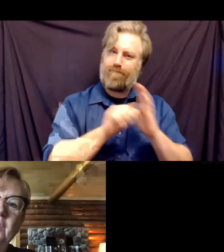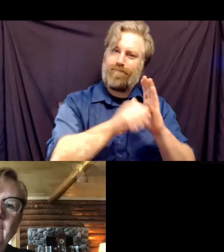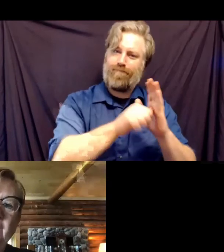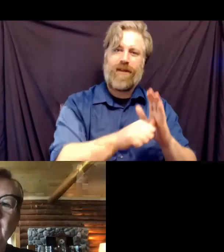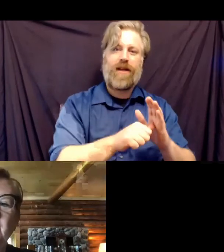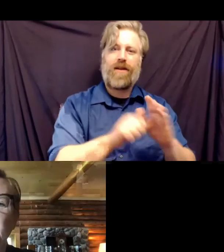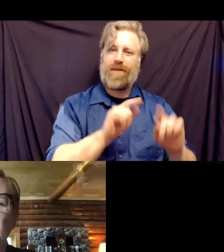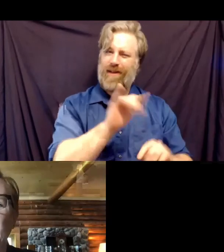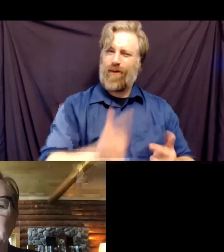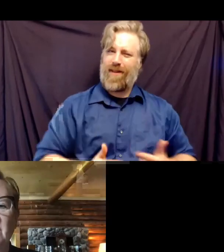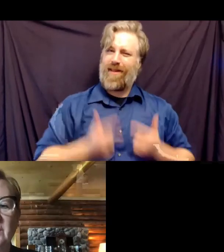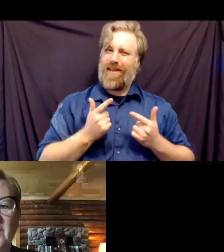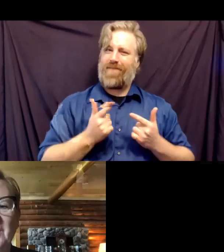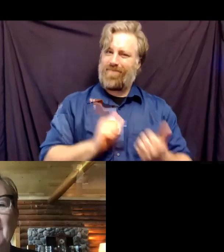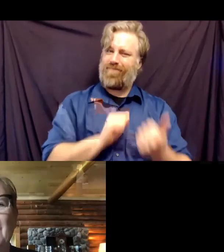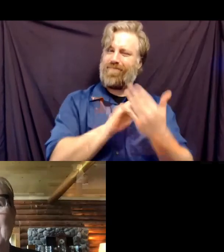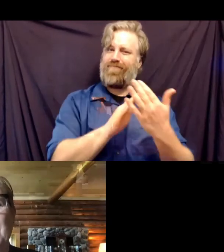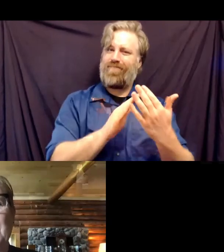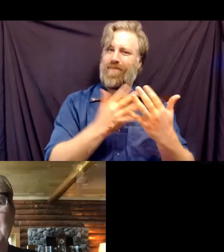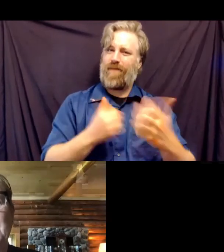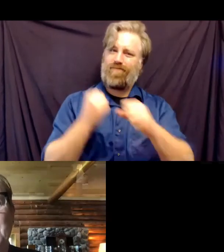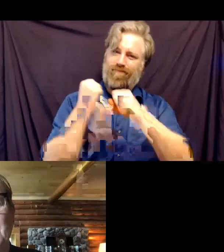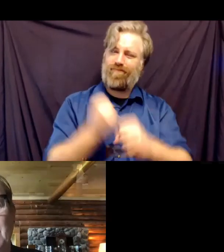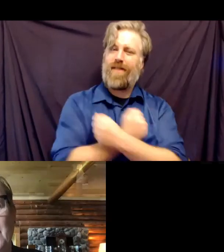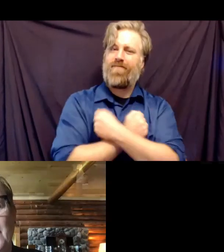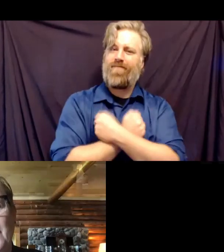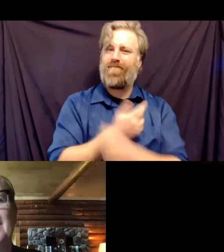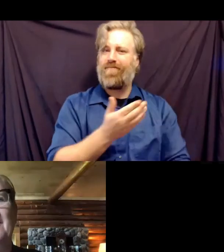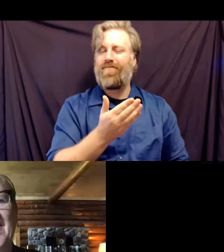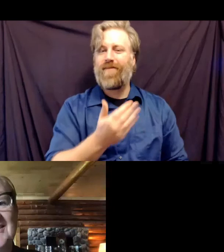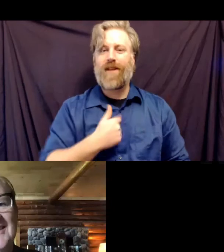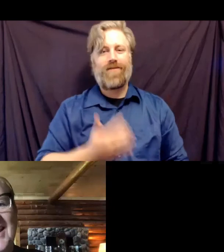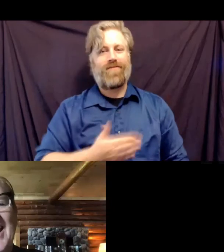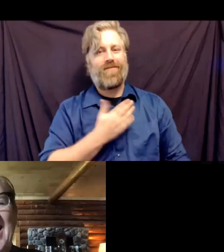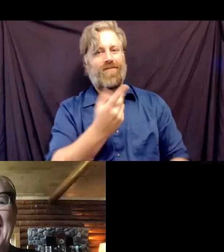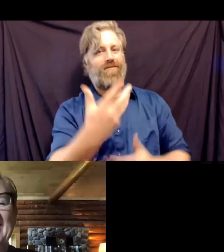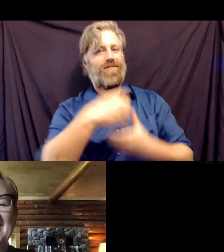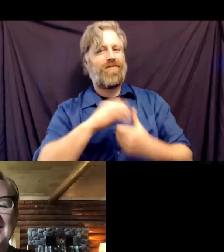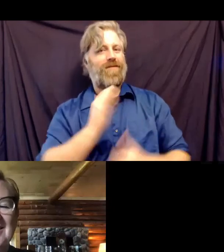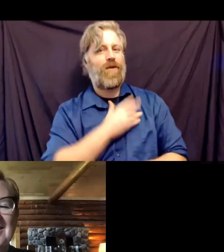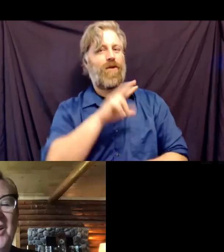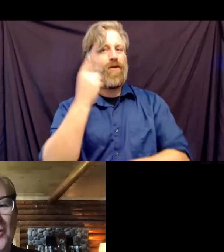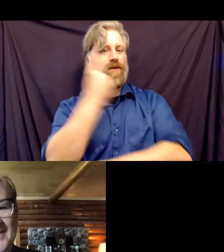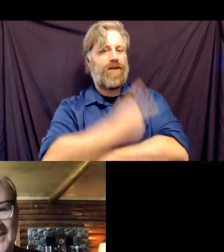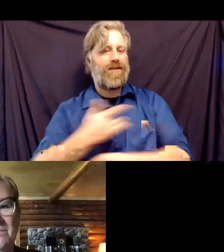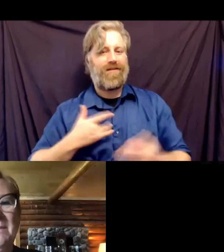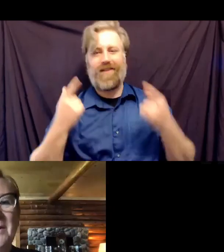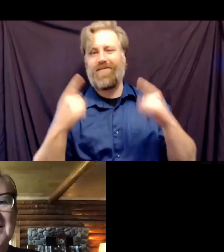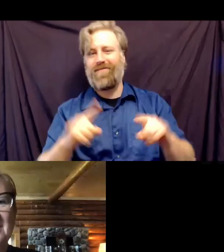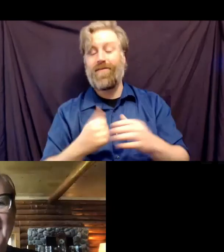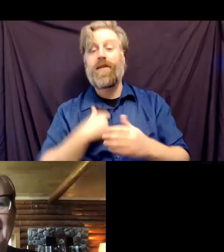that you live and you show. And we're very thankful that you're able to be a part of our 30-day event. And I noticed that